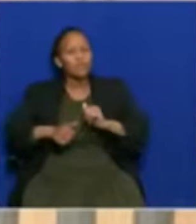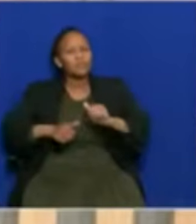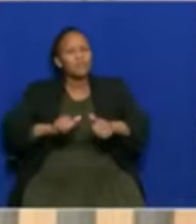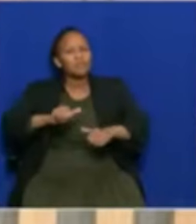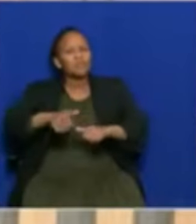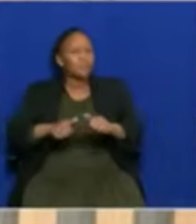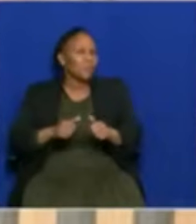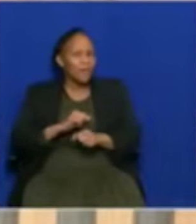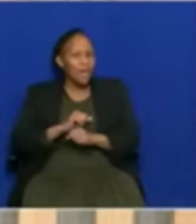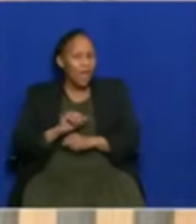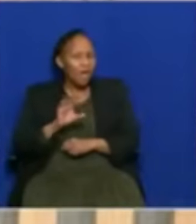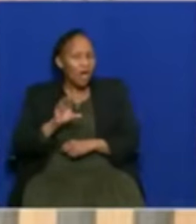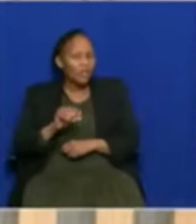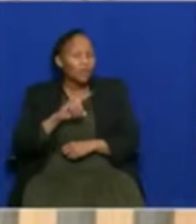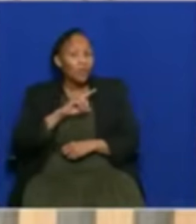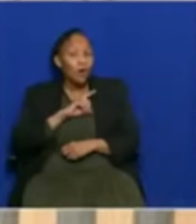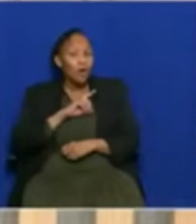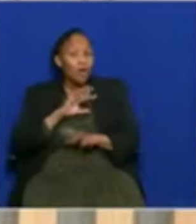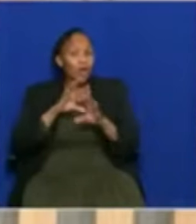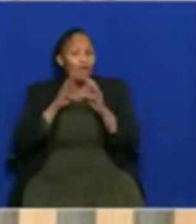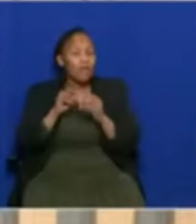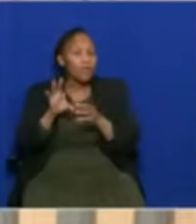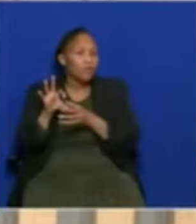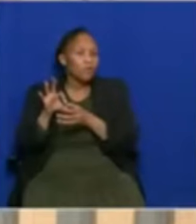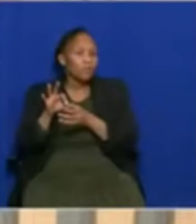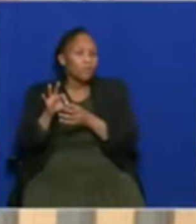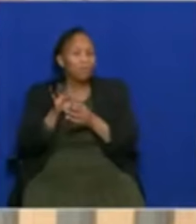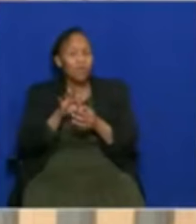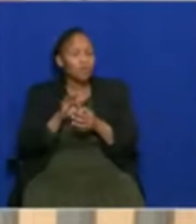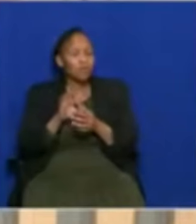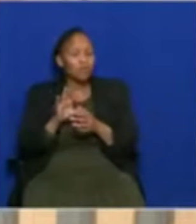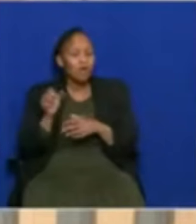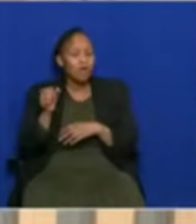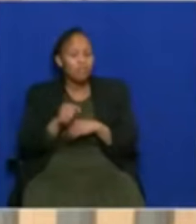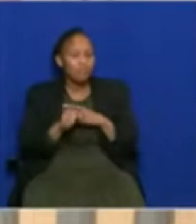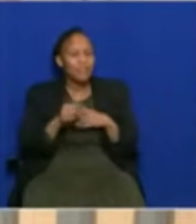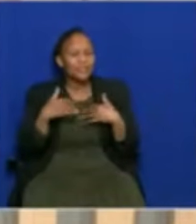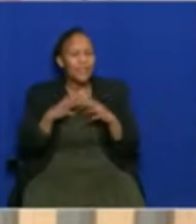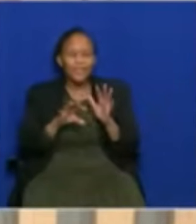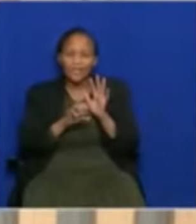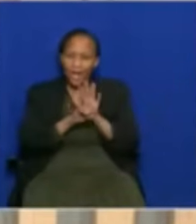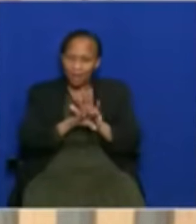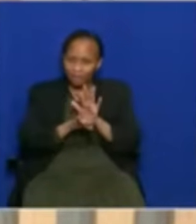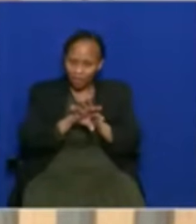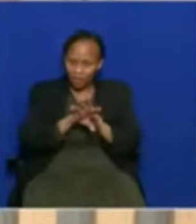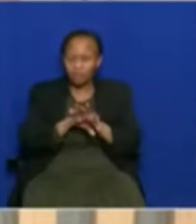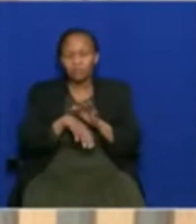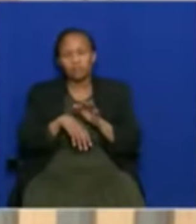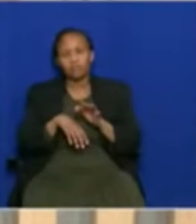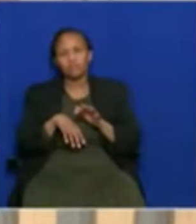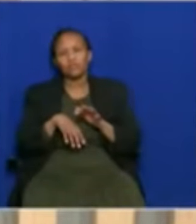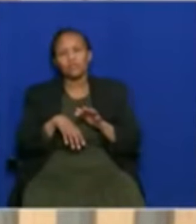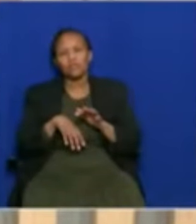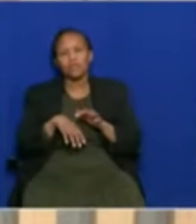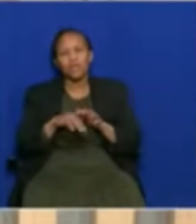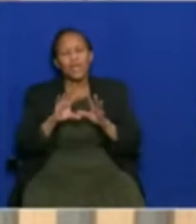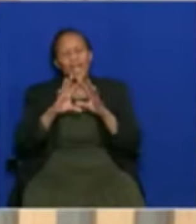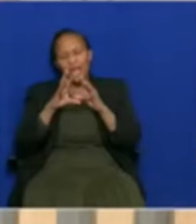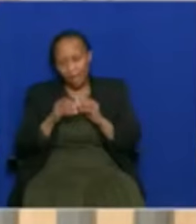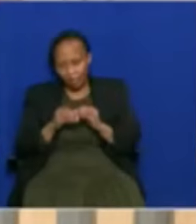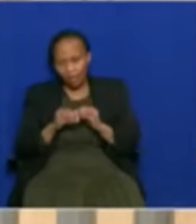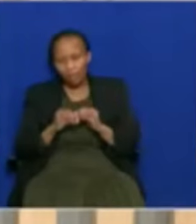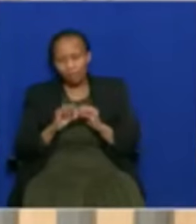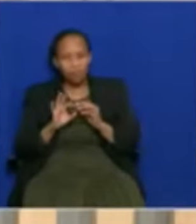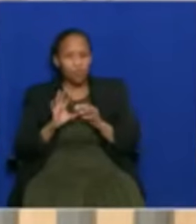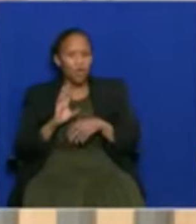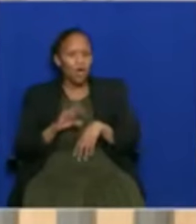to this appointment, starting with the advertisement and everything in between, rather than pick and